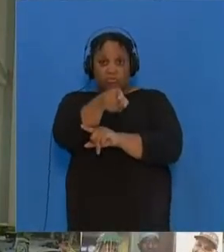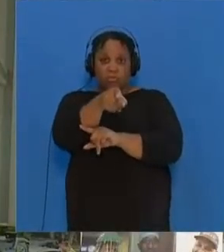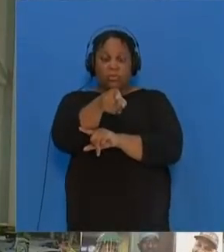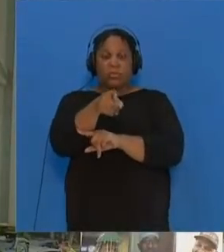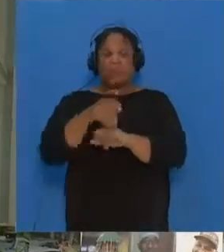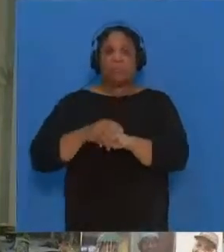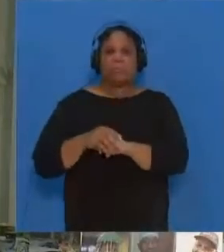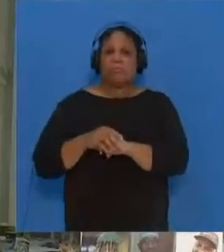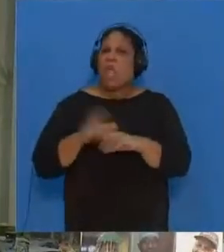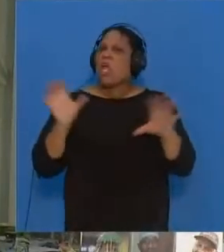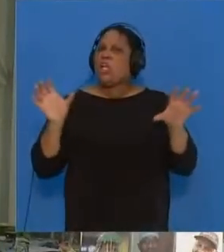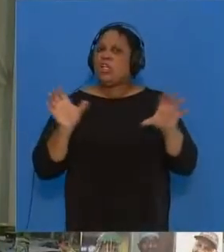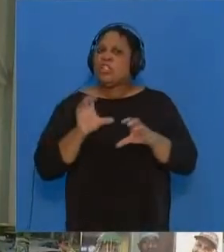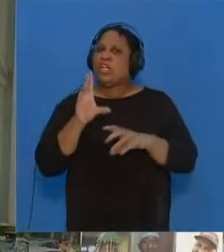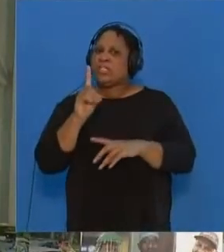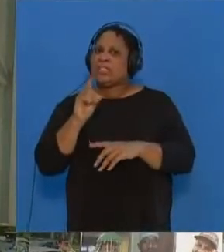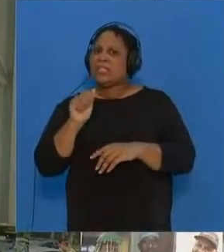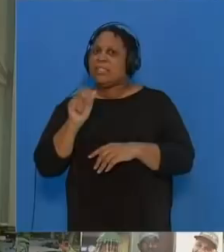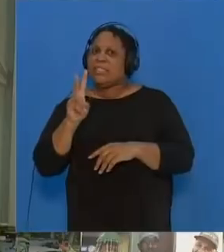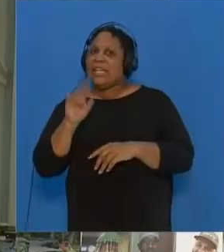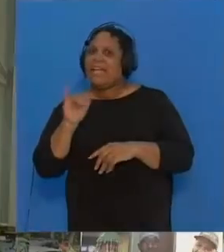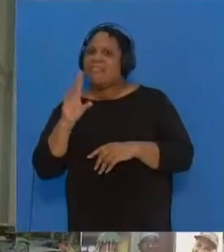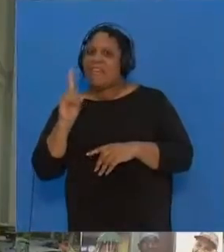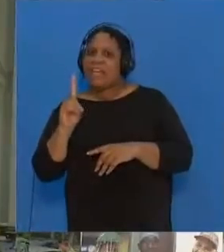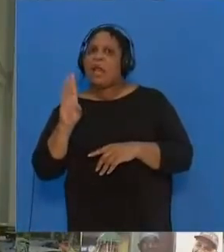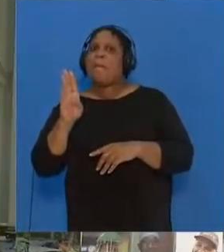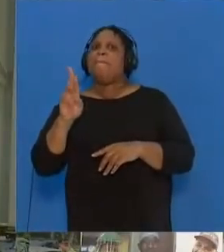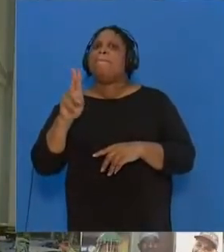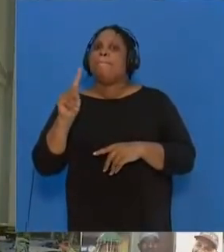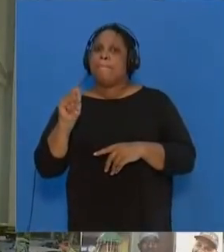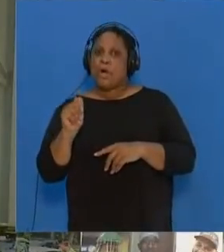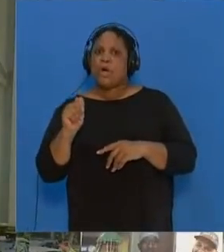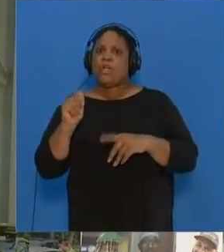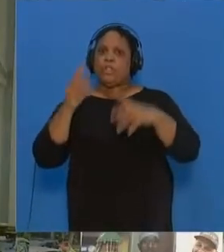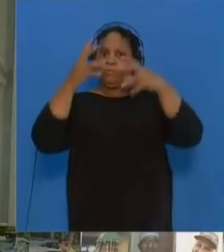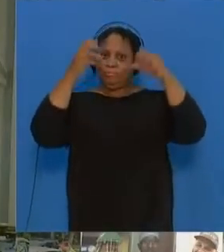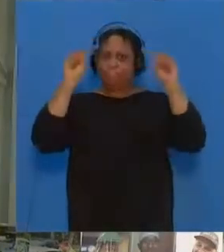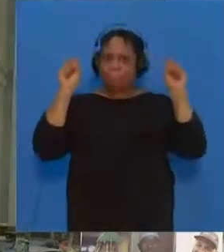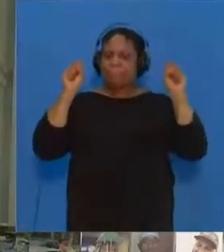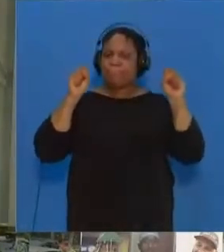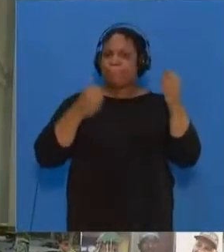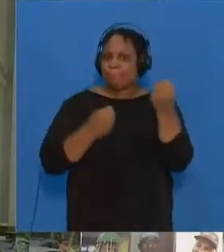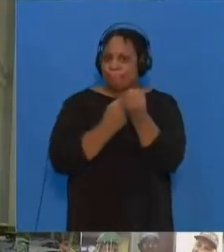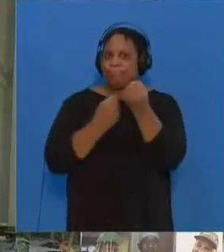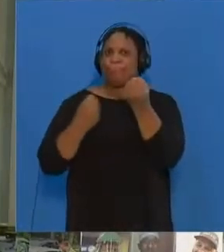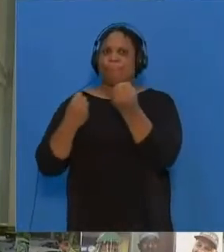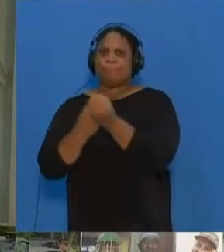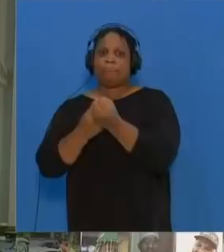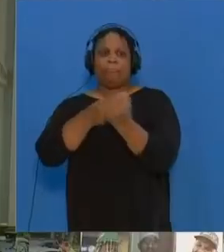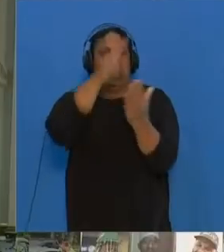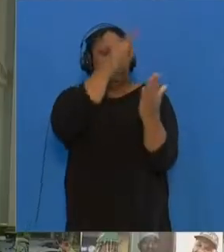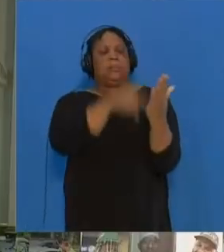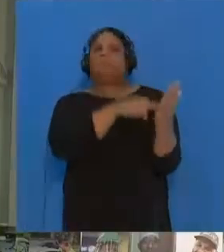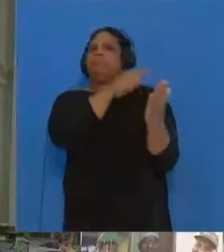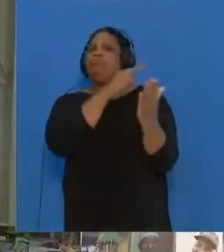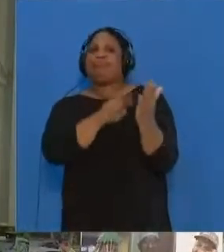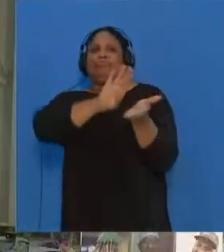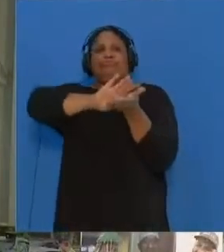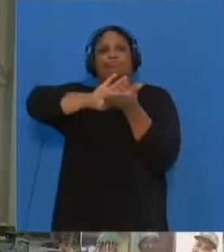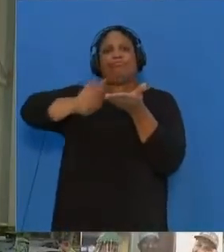is, does the David Byrd administration support, uphold, and condone censorship on the part